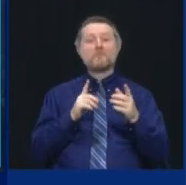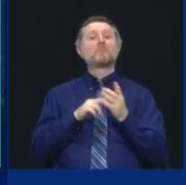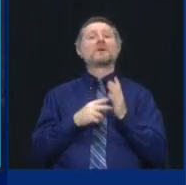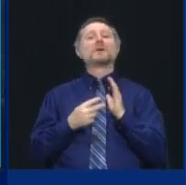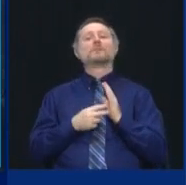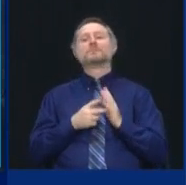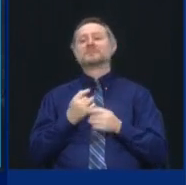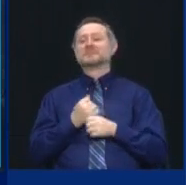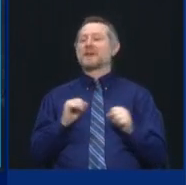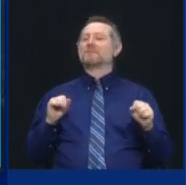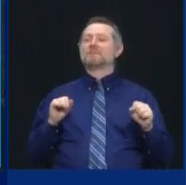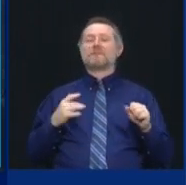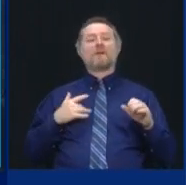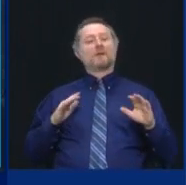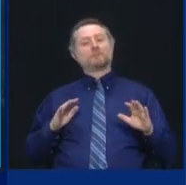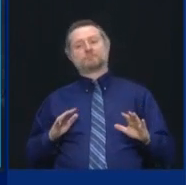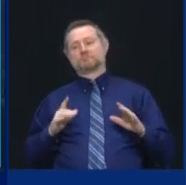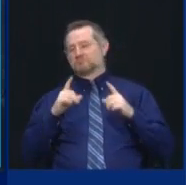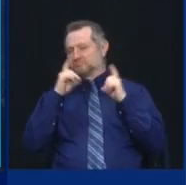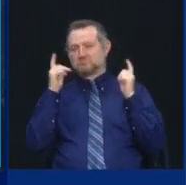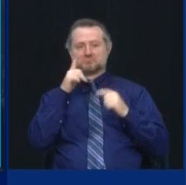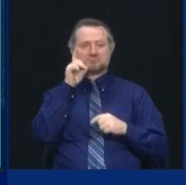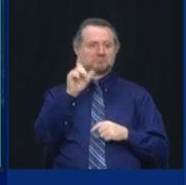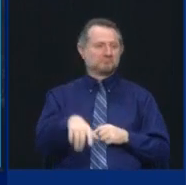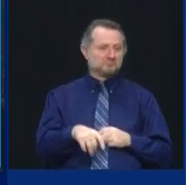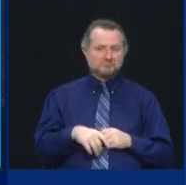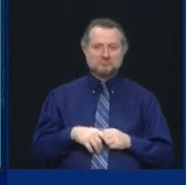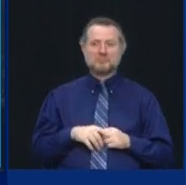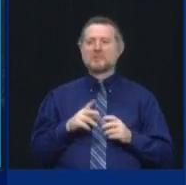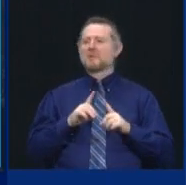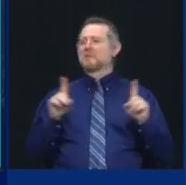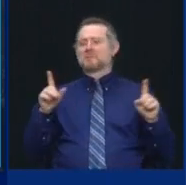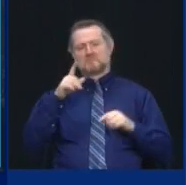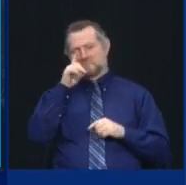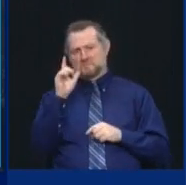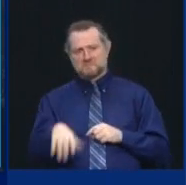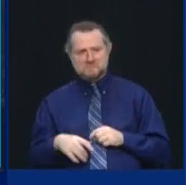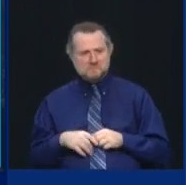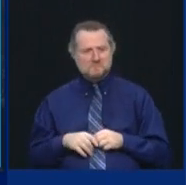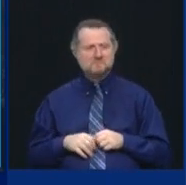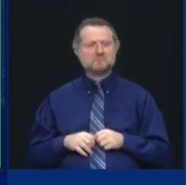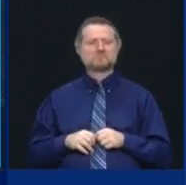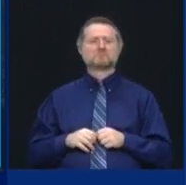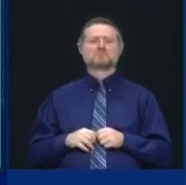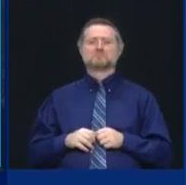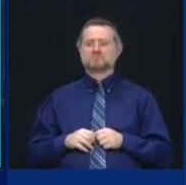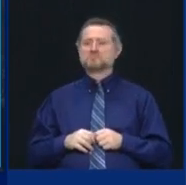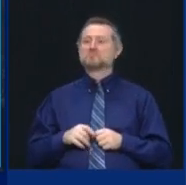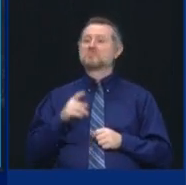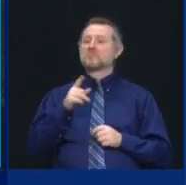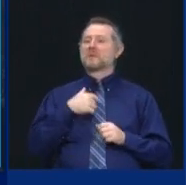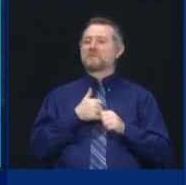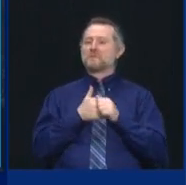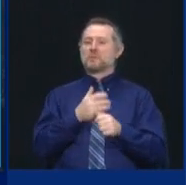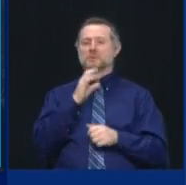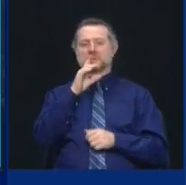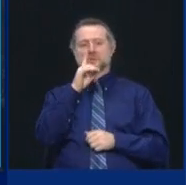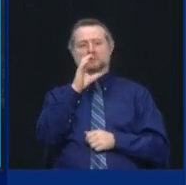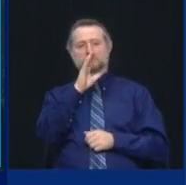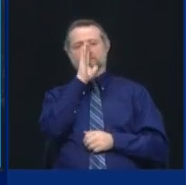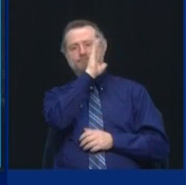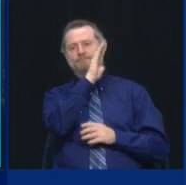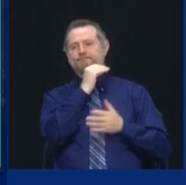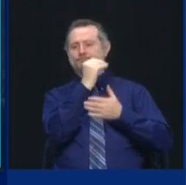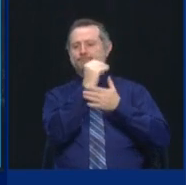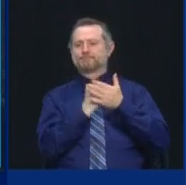safe. No masks, no social distancing. We're also going to follow the CDC's guidelines that you